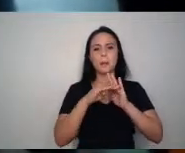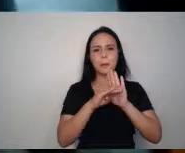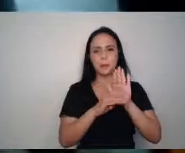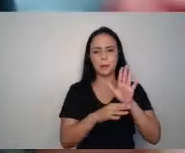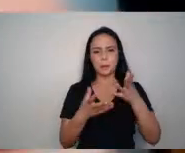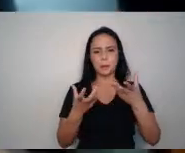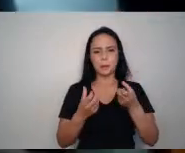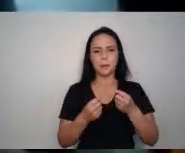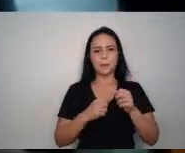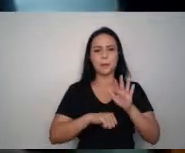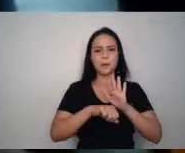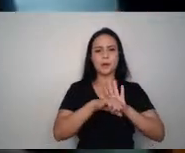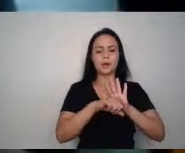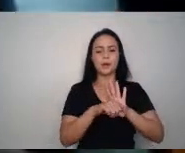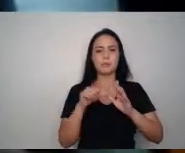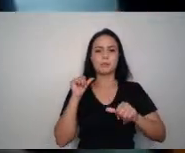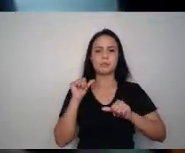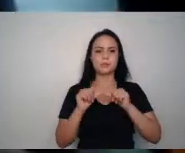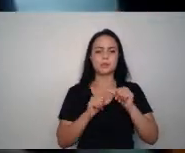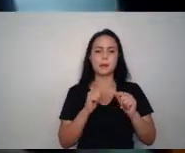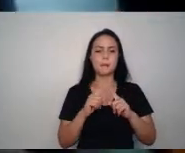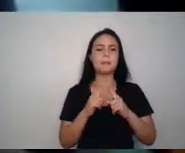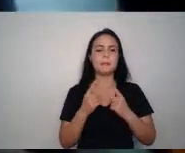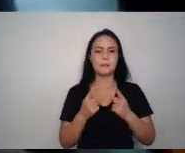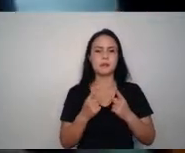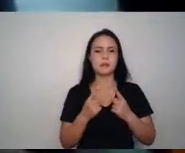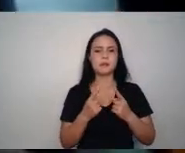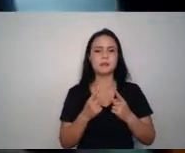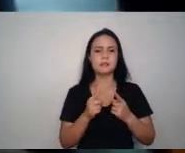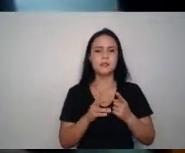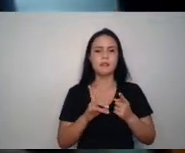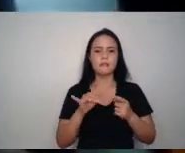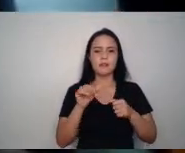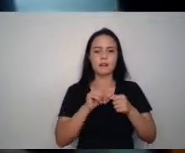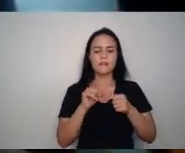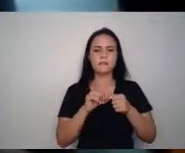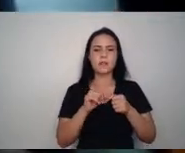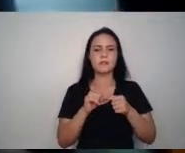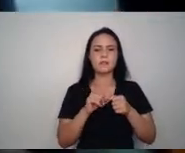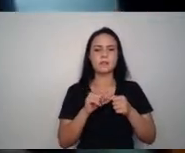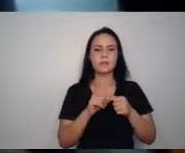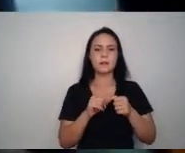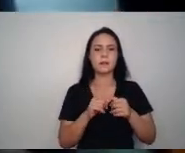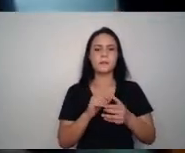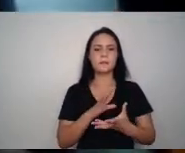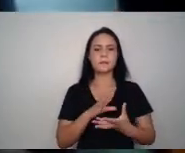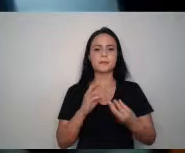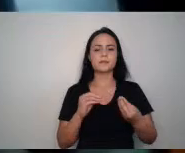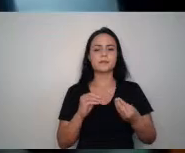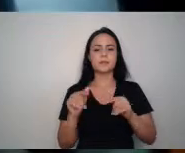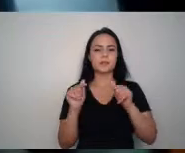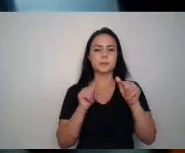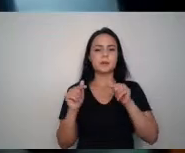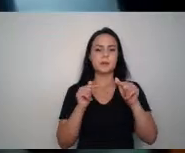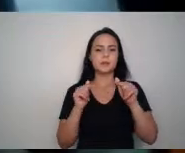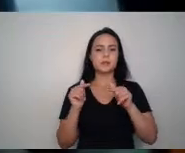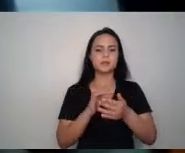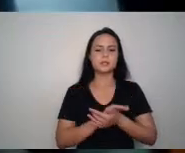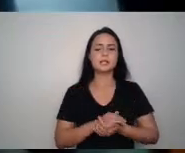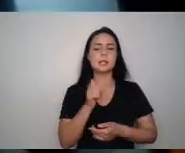I'm going to use the terminology that the platforms use, and which is pretty shocking, and under the penalty